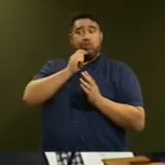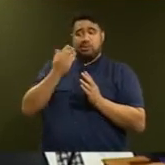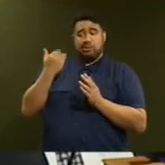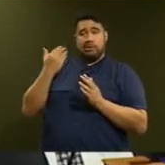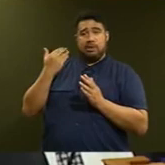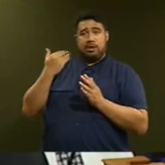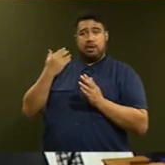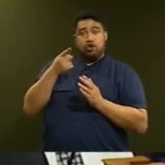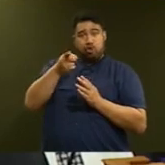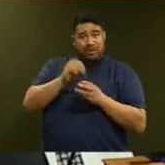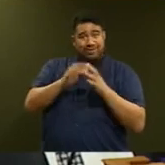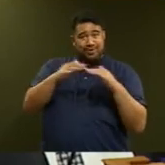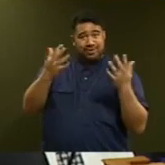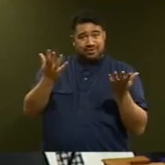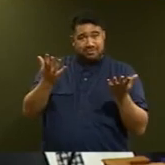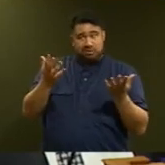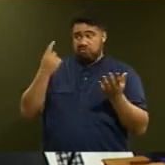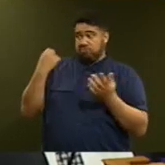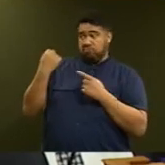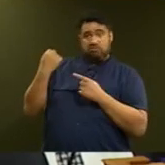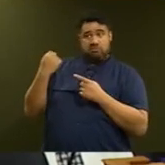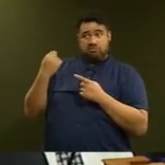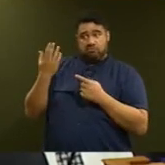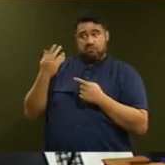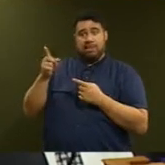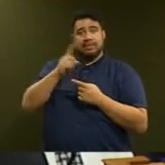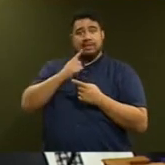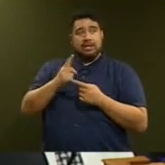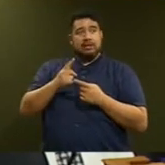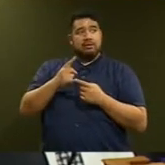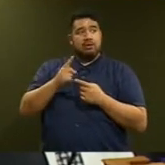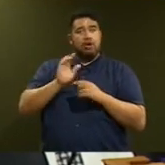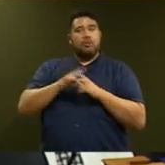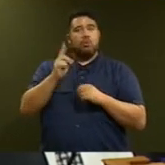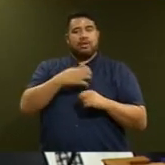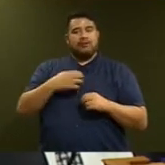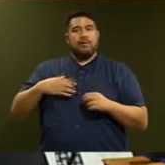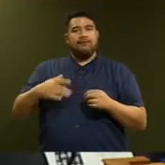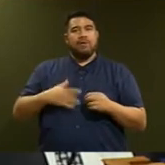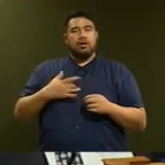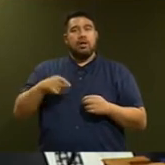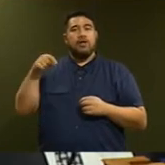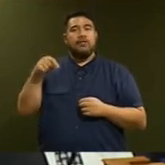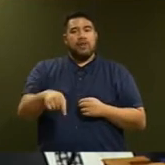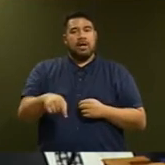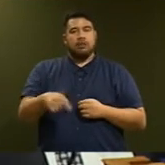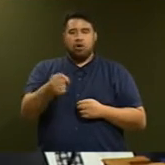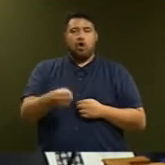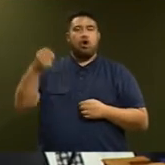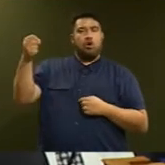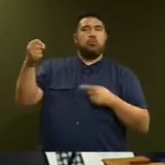to which the member was part of the audience, what the government's position is, and it is that this is a matter that's off the table for